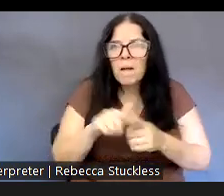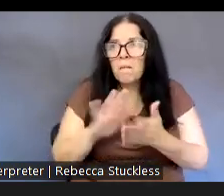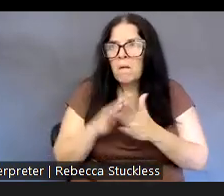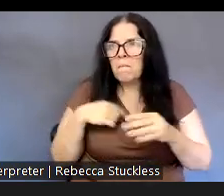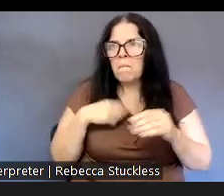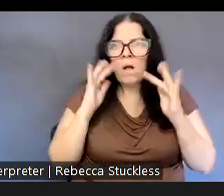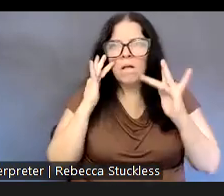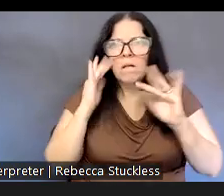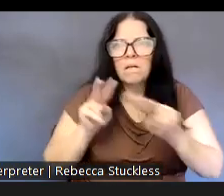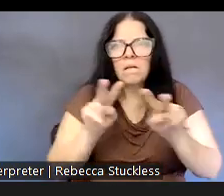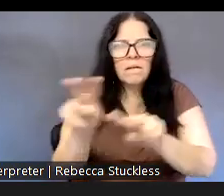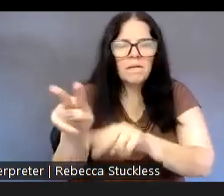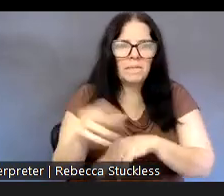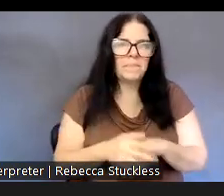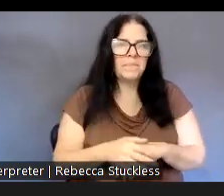Lisa Marciano, again,